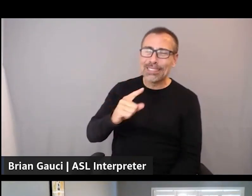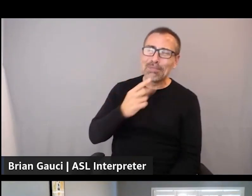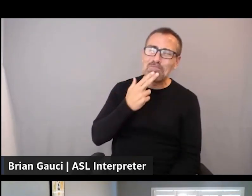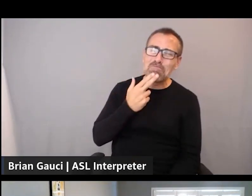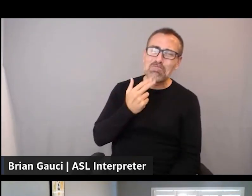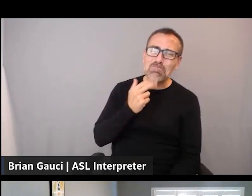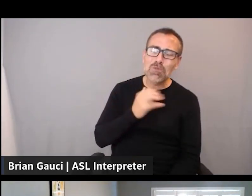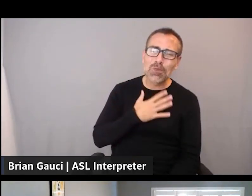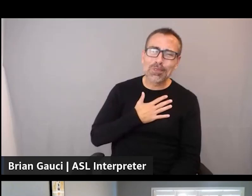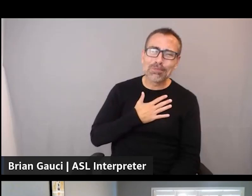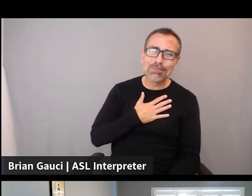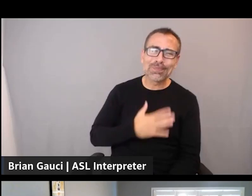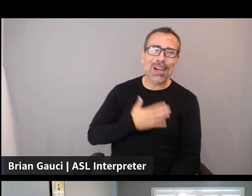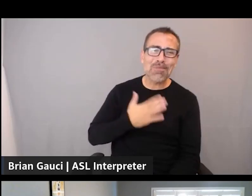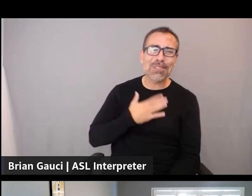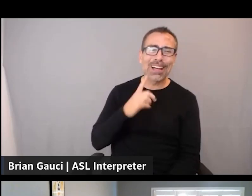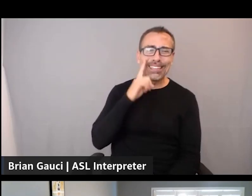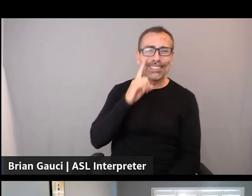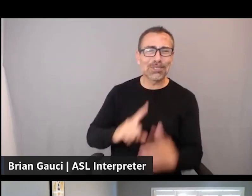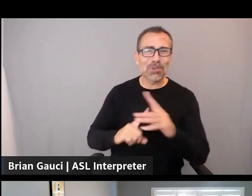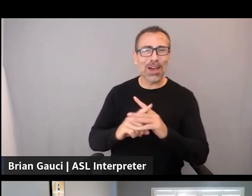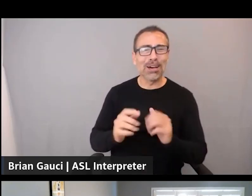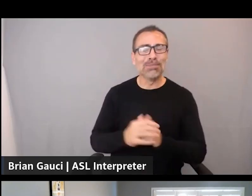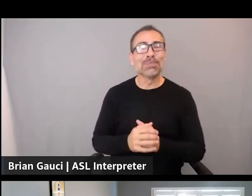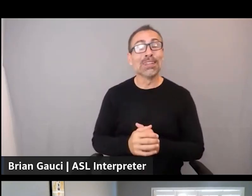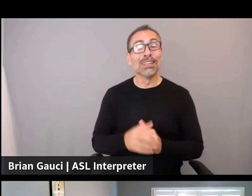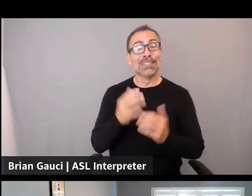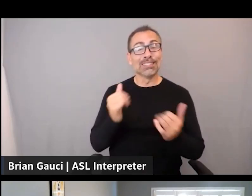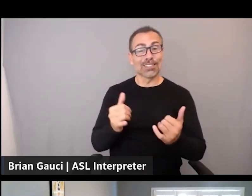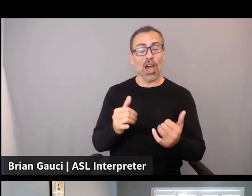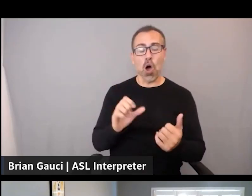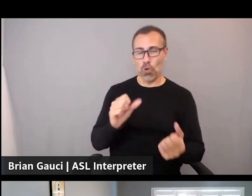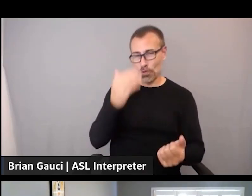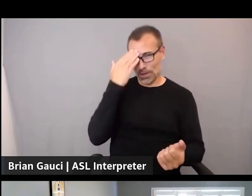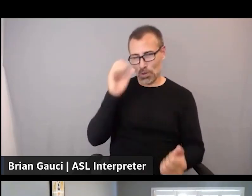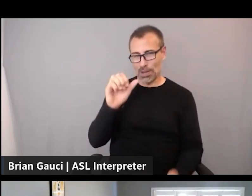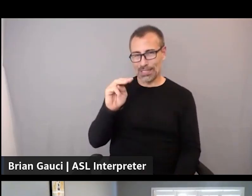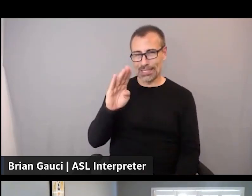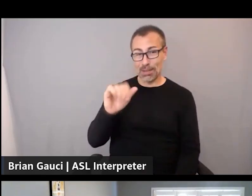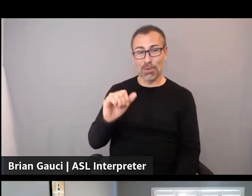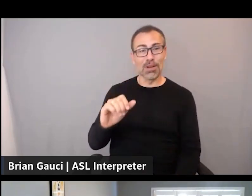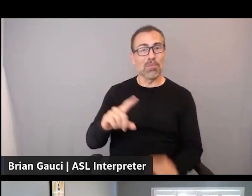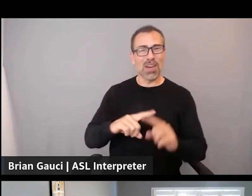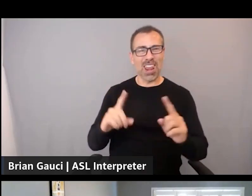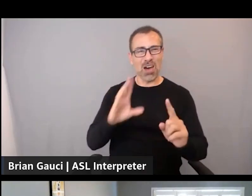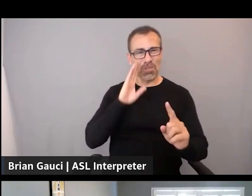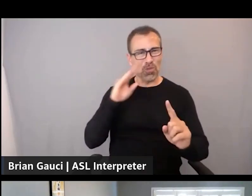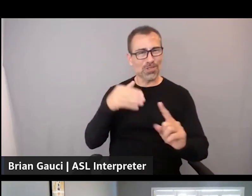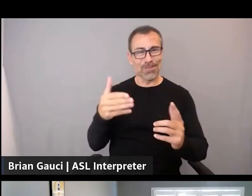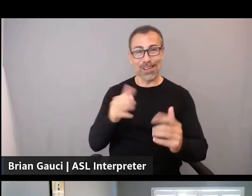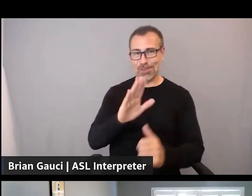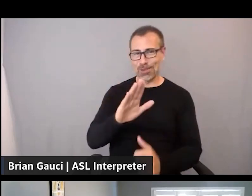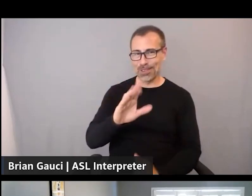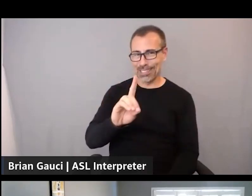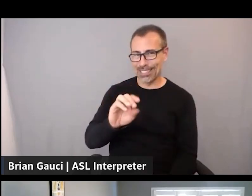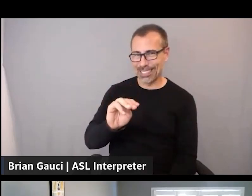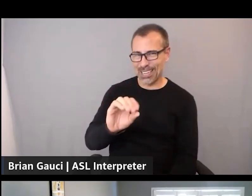a little appearance here. So, Yeah. okay, with Simba in tow, let's see this demo, Diraj. All right.